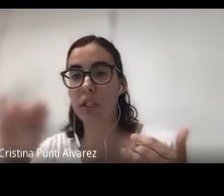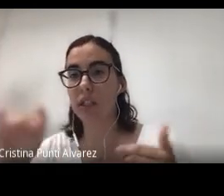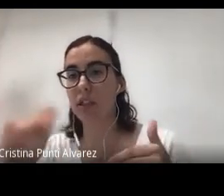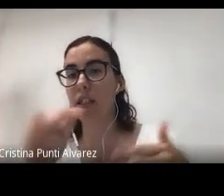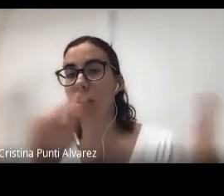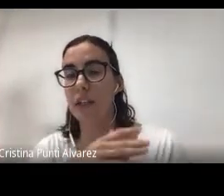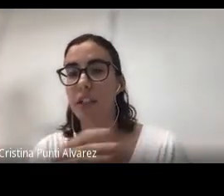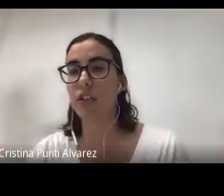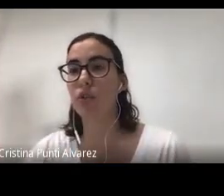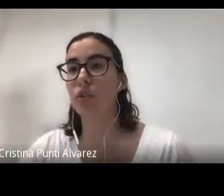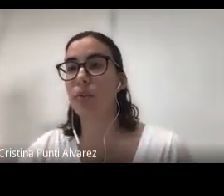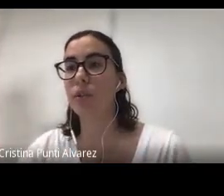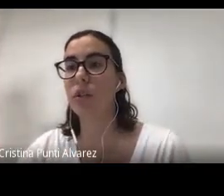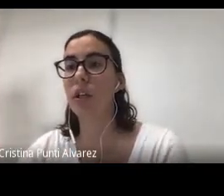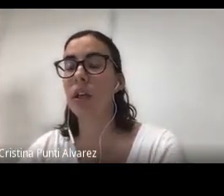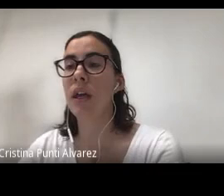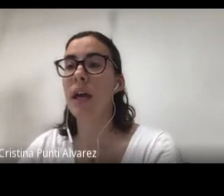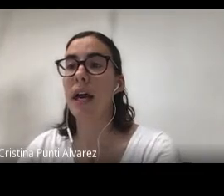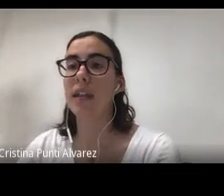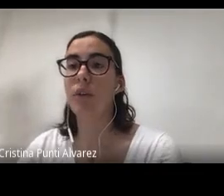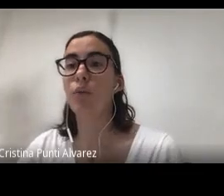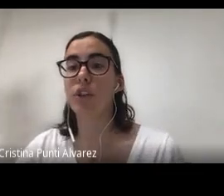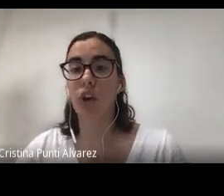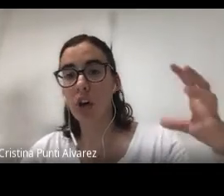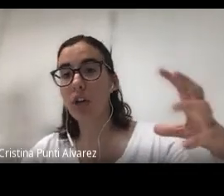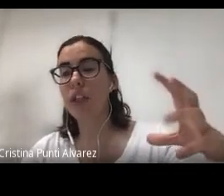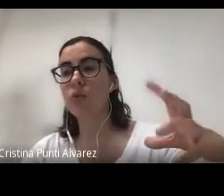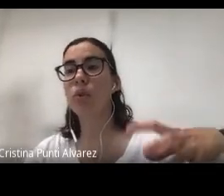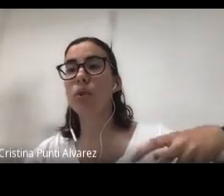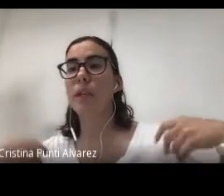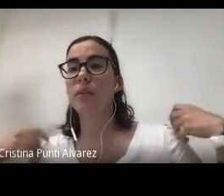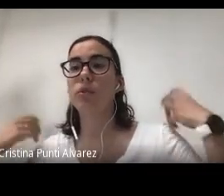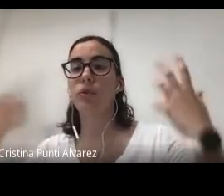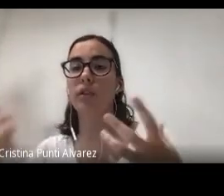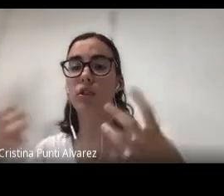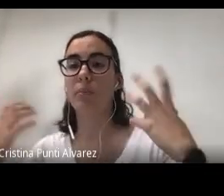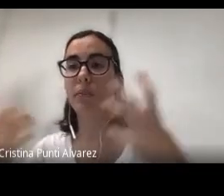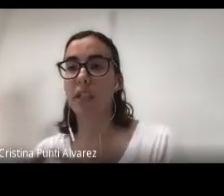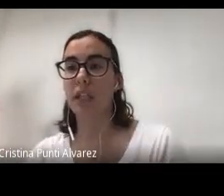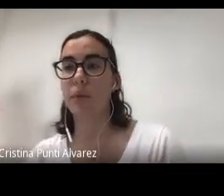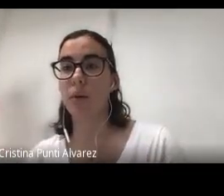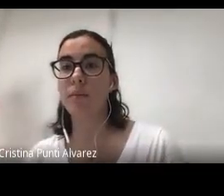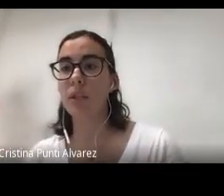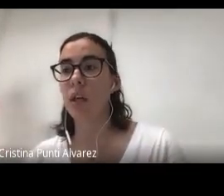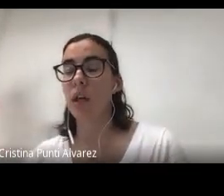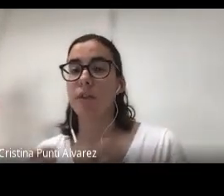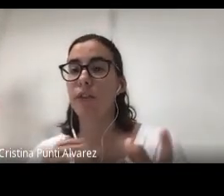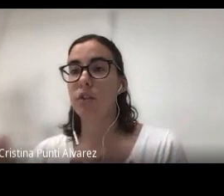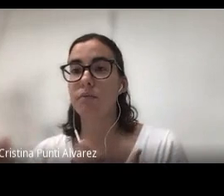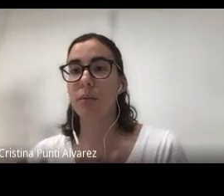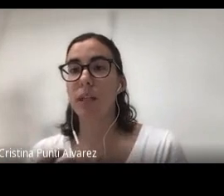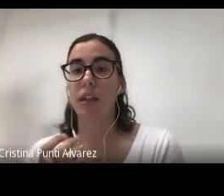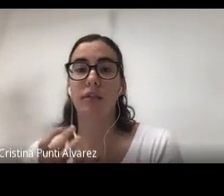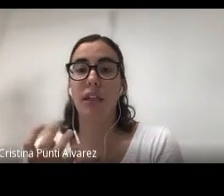this TXT file that I showed you previously. And then with all of these, we will be able to run some baseline problems.